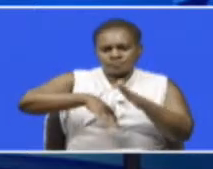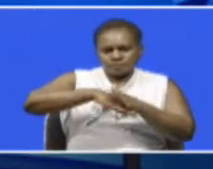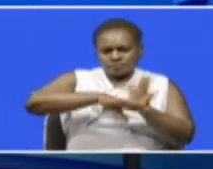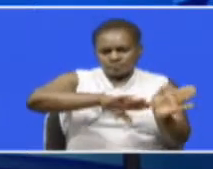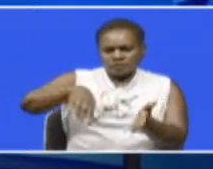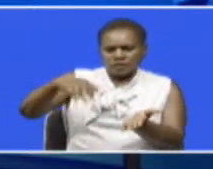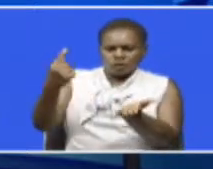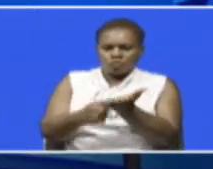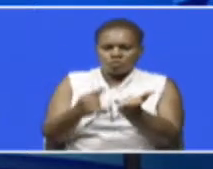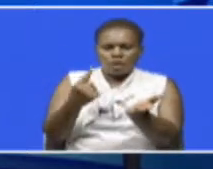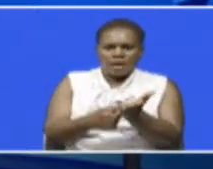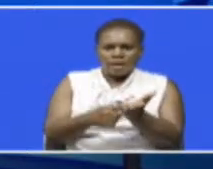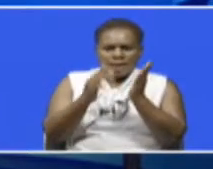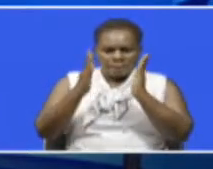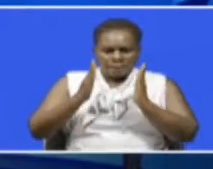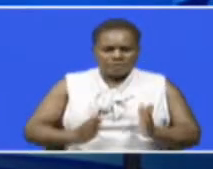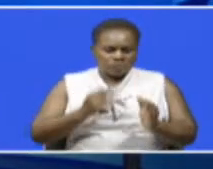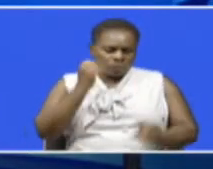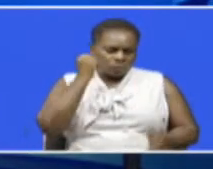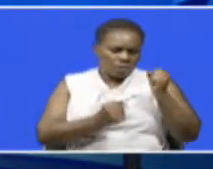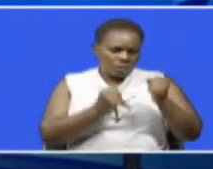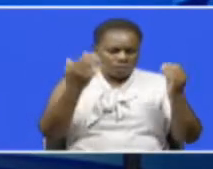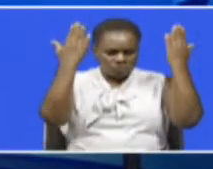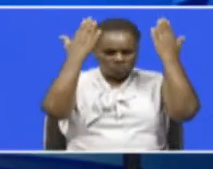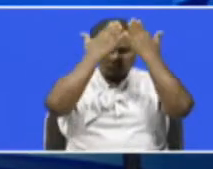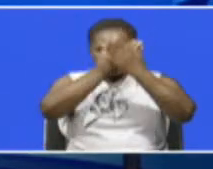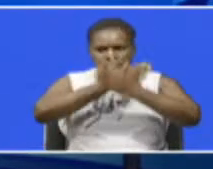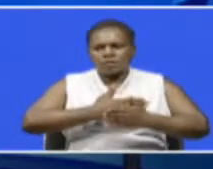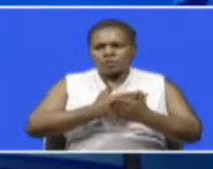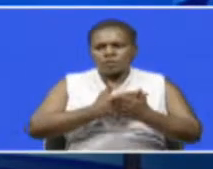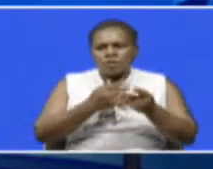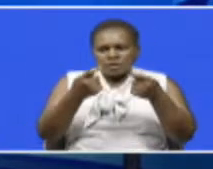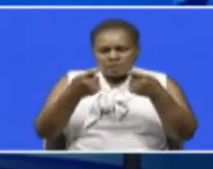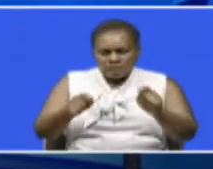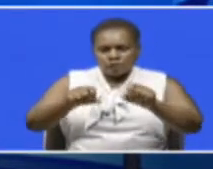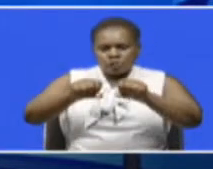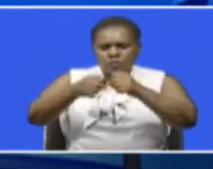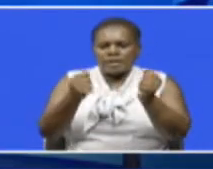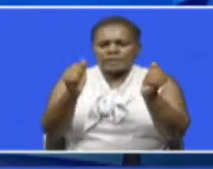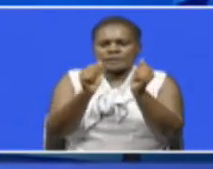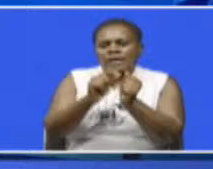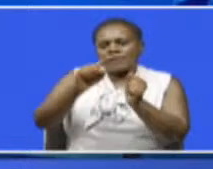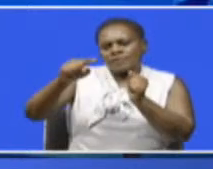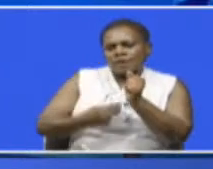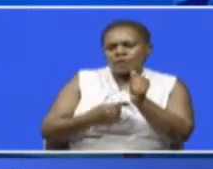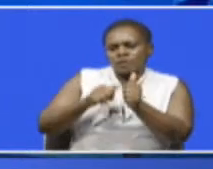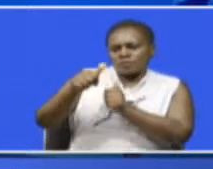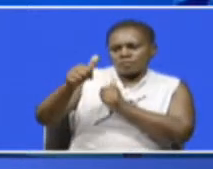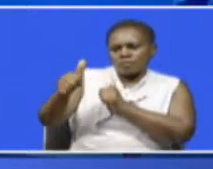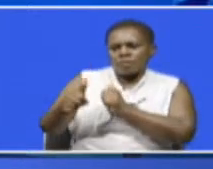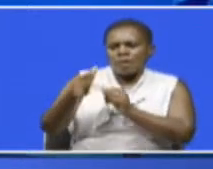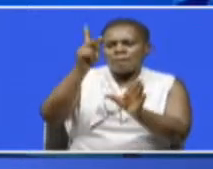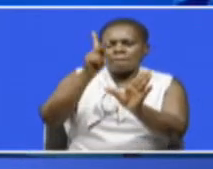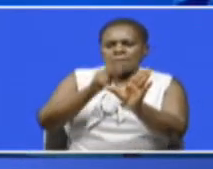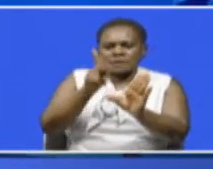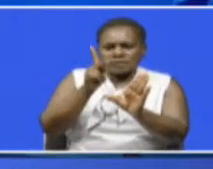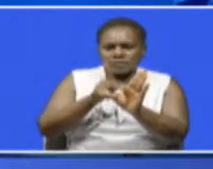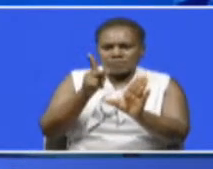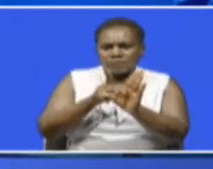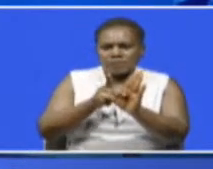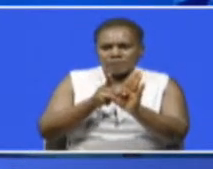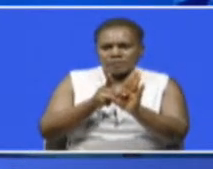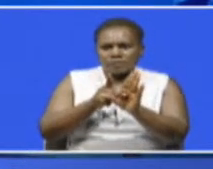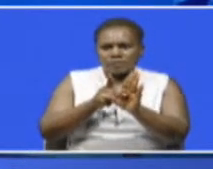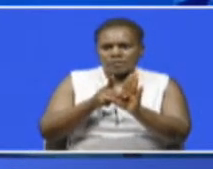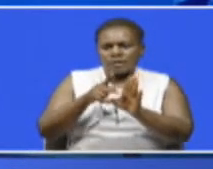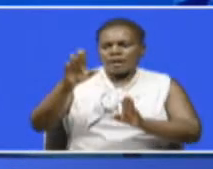Ugandan athlete Joshua Cheptegei will tonight attempt to break the 10,000-meter record when he takes part in the